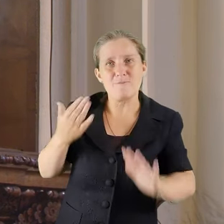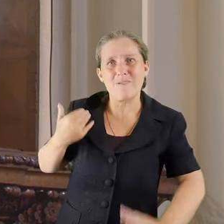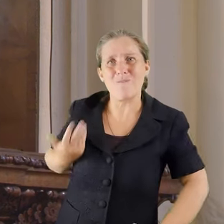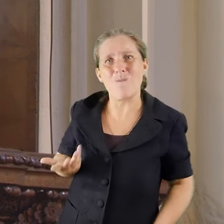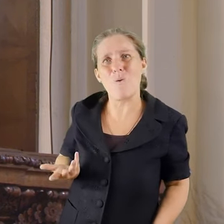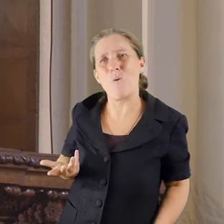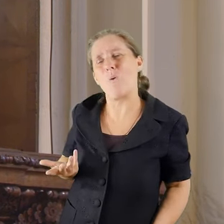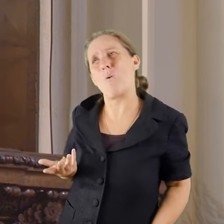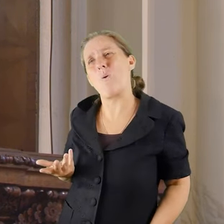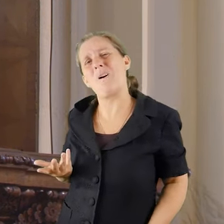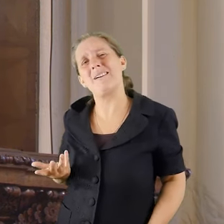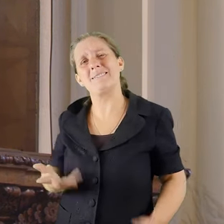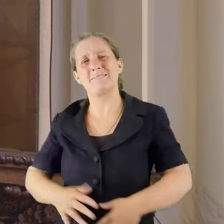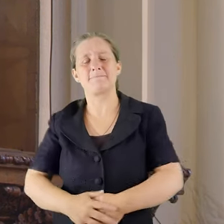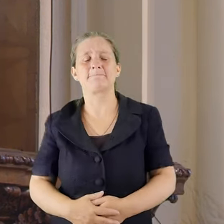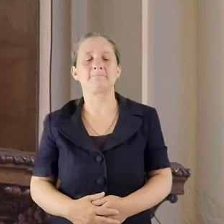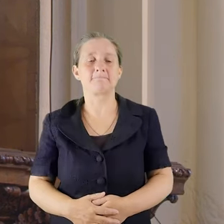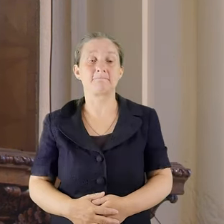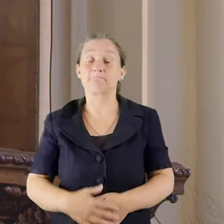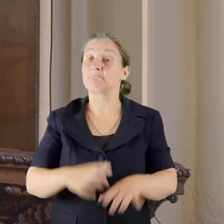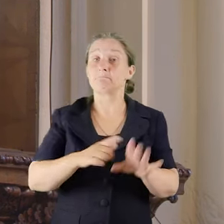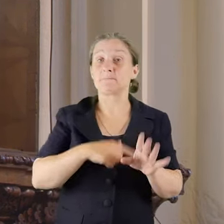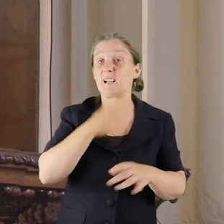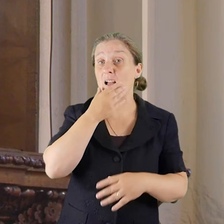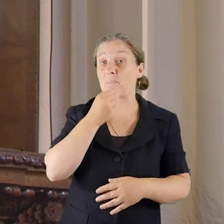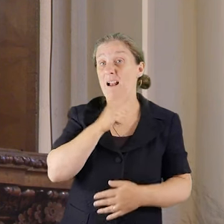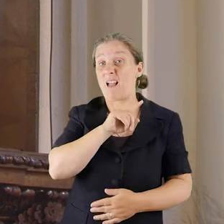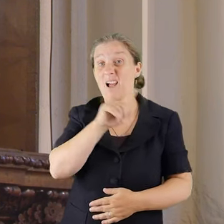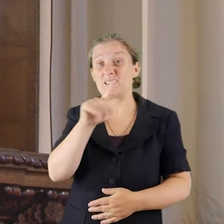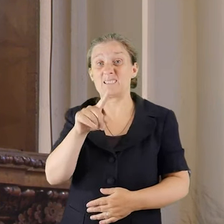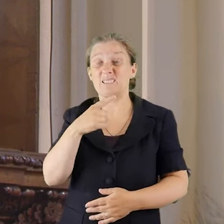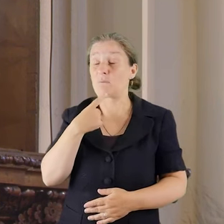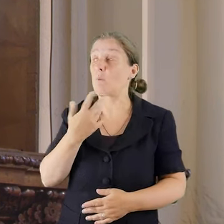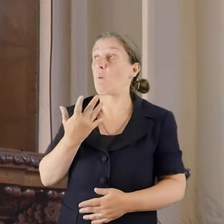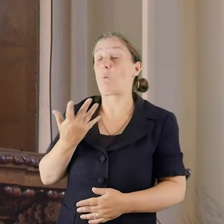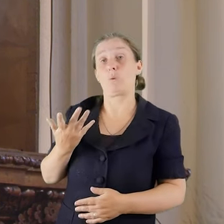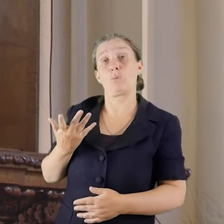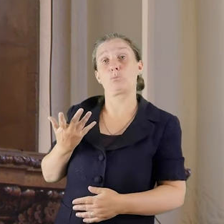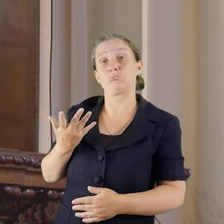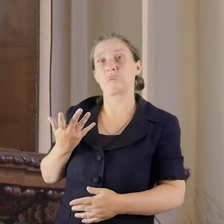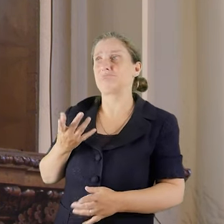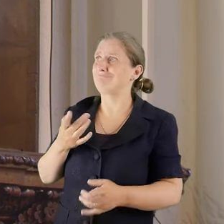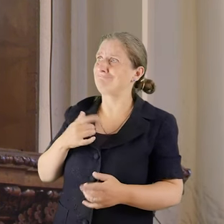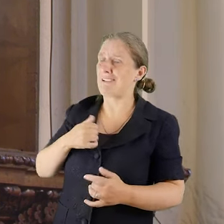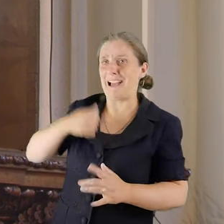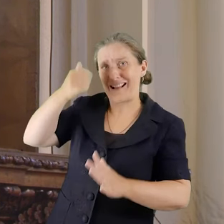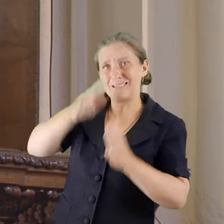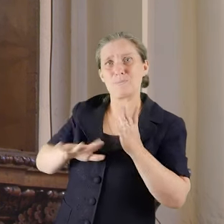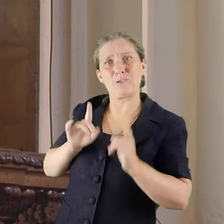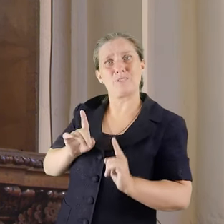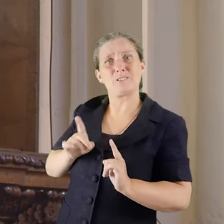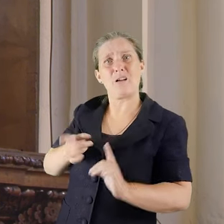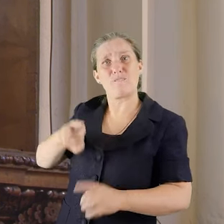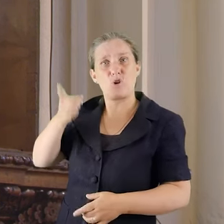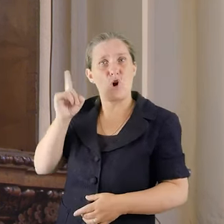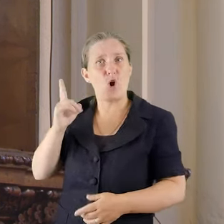experienced before. The young man would later describe this as an experience of God.